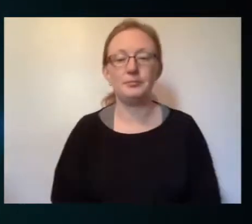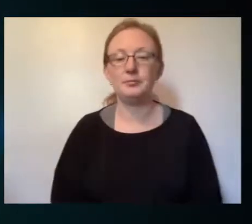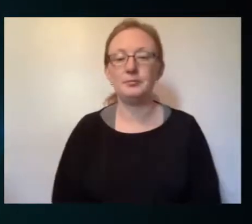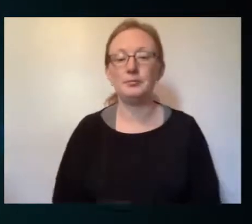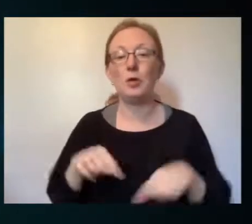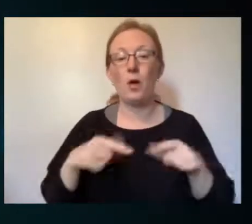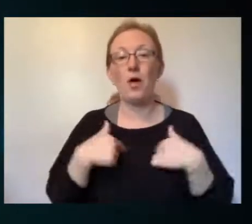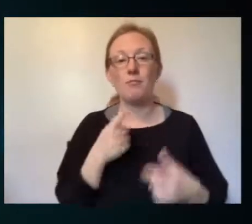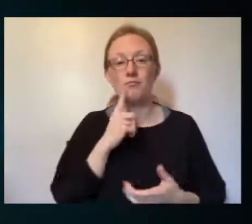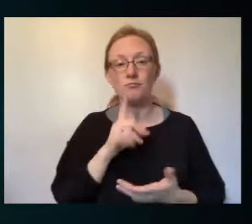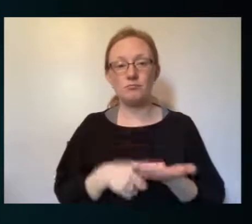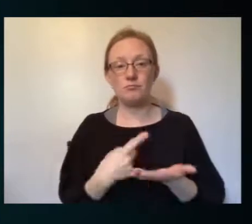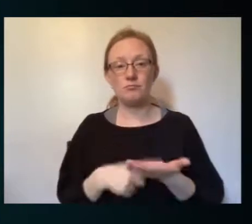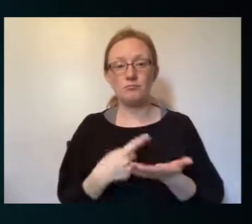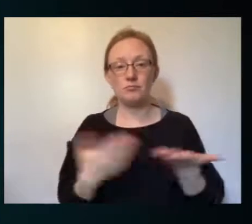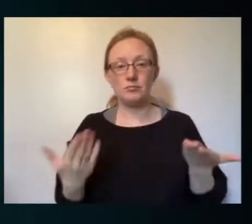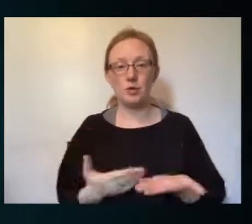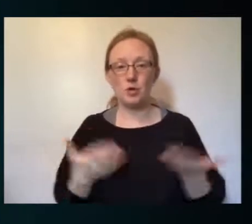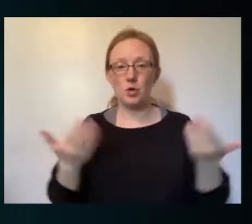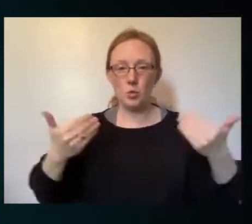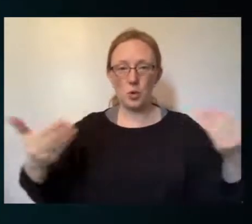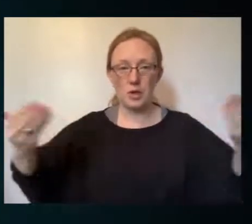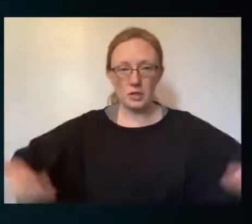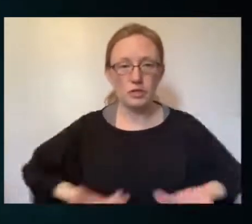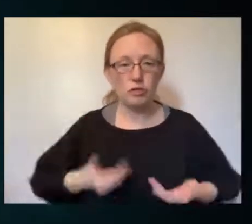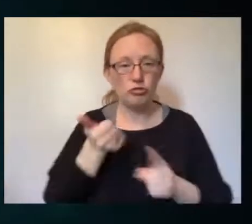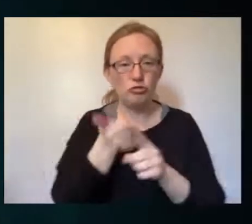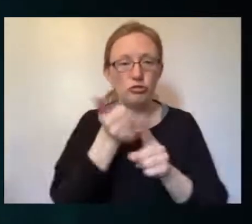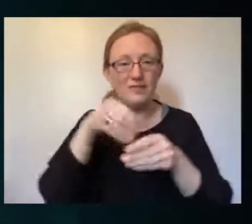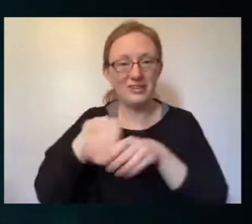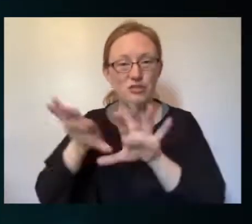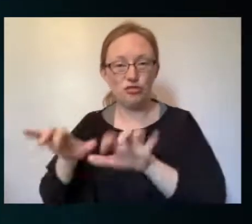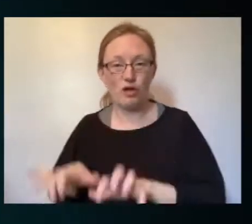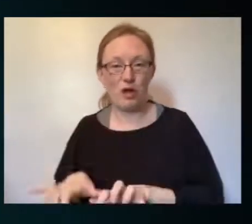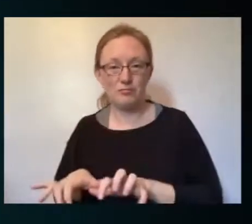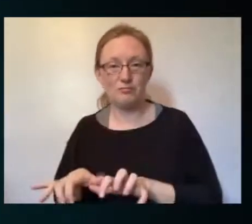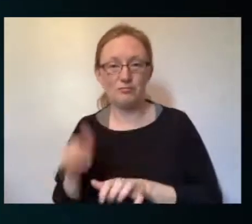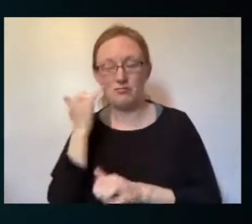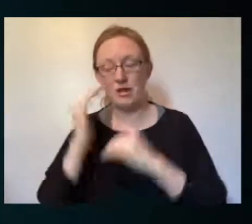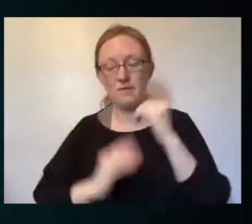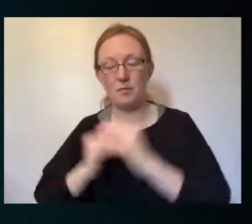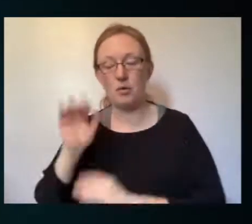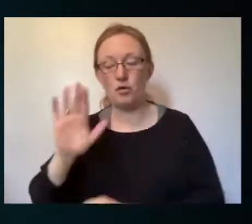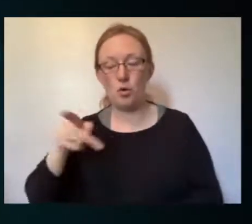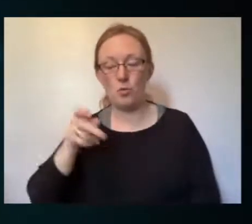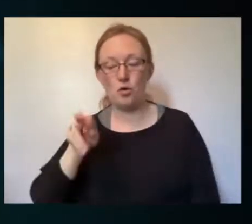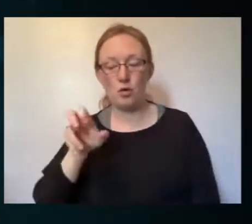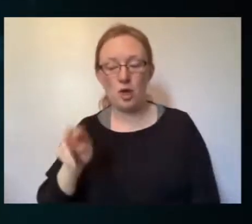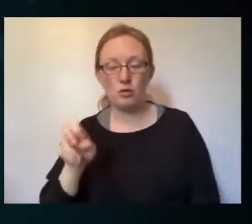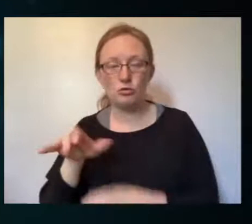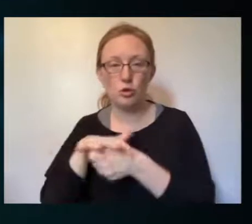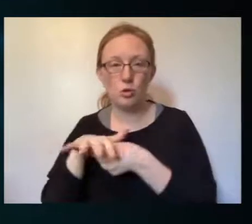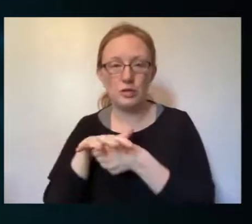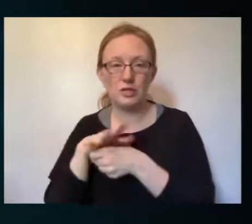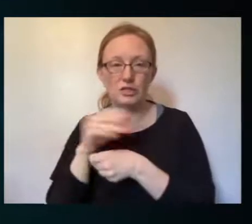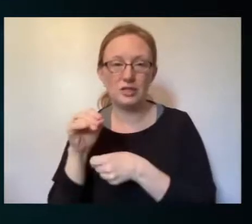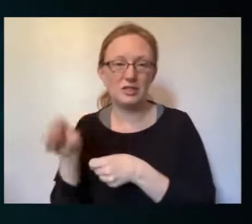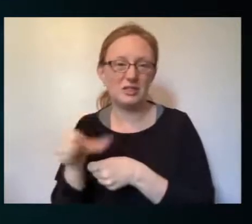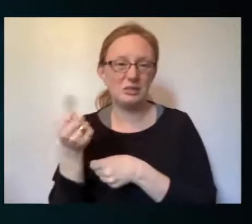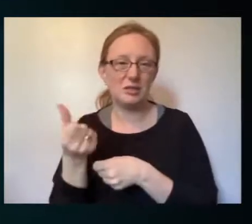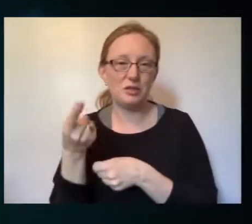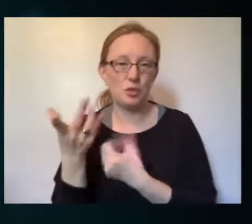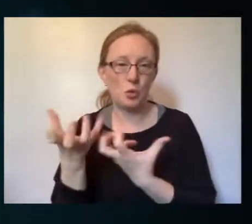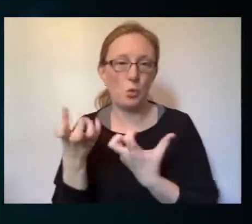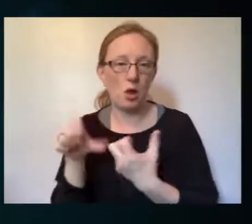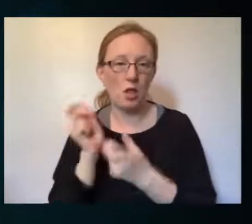I'm talking here, feel free to introduce yourself in the chat. If comfortable, provide your pronouns, location, and something you'd